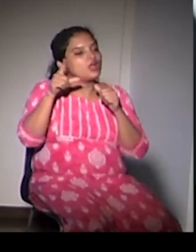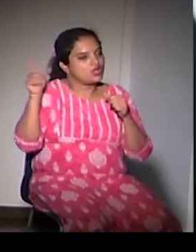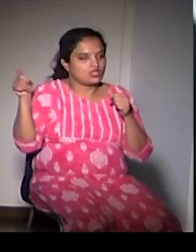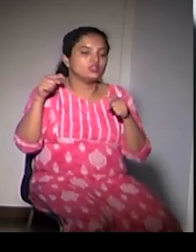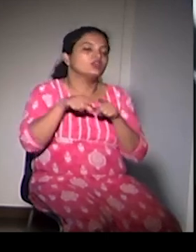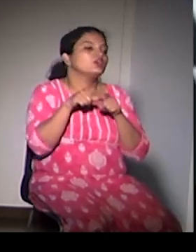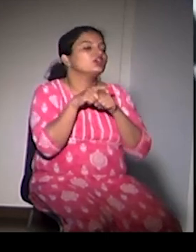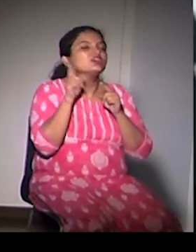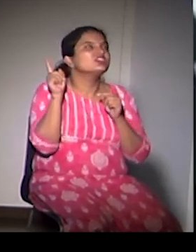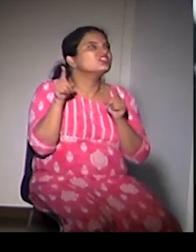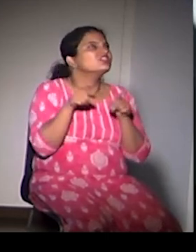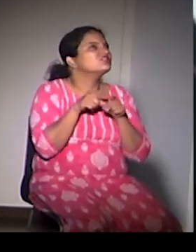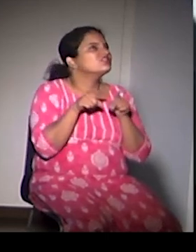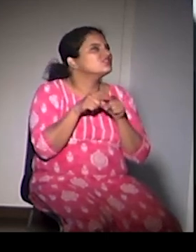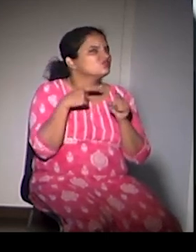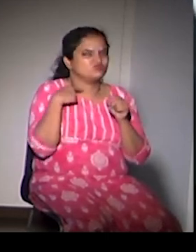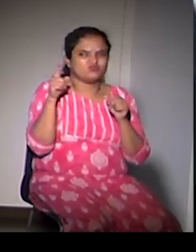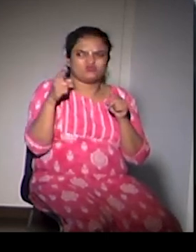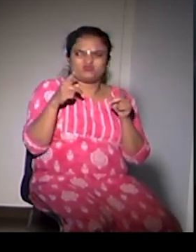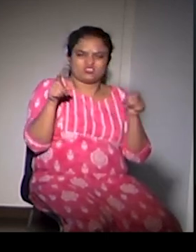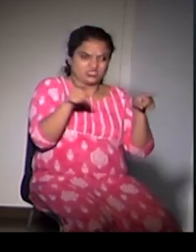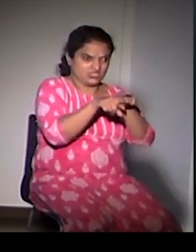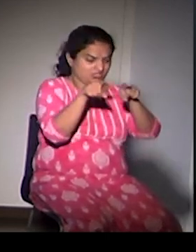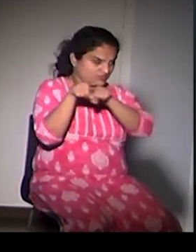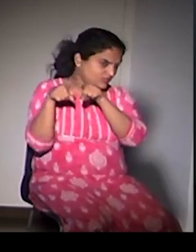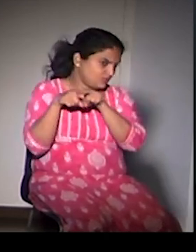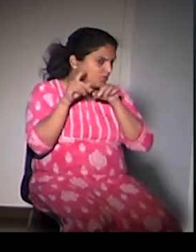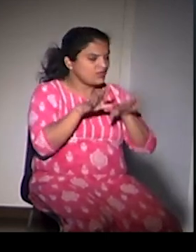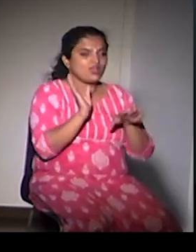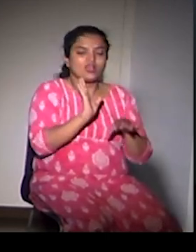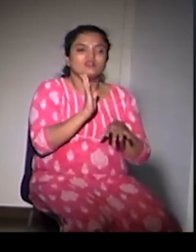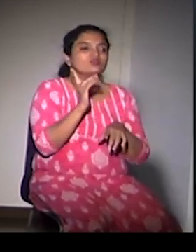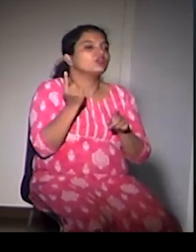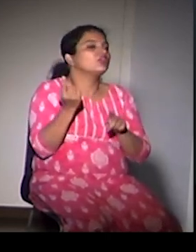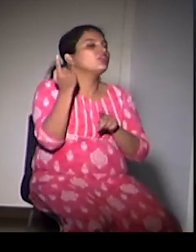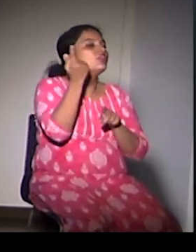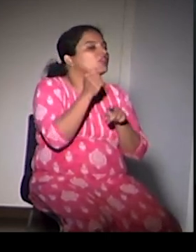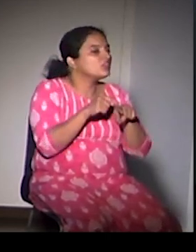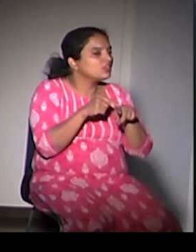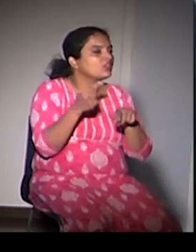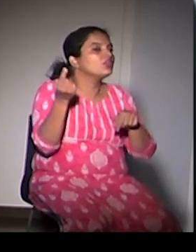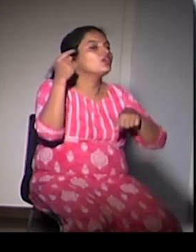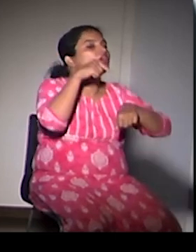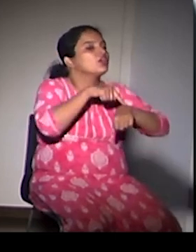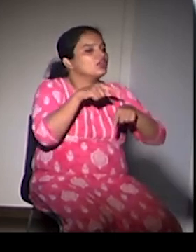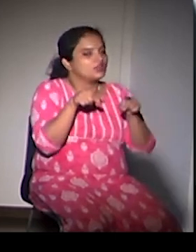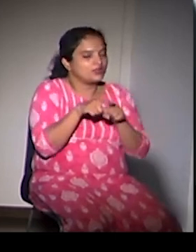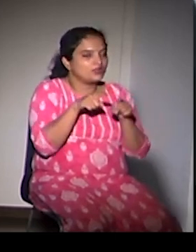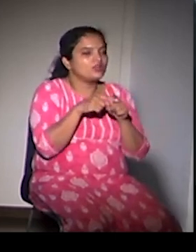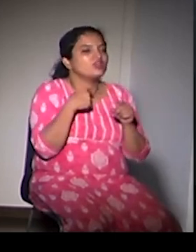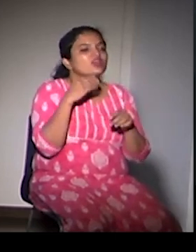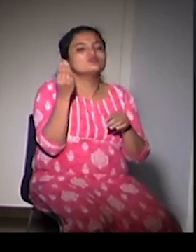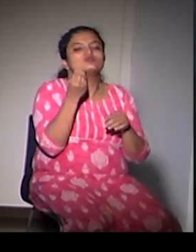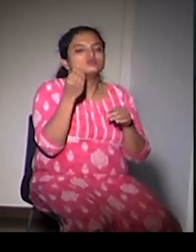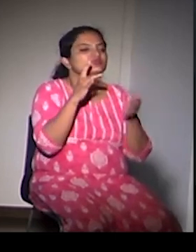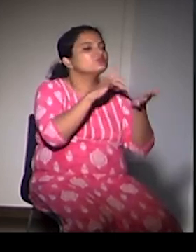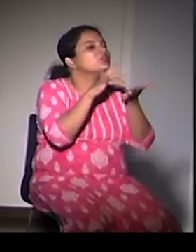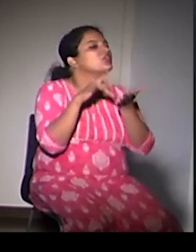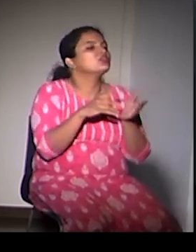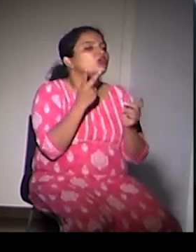This is not a very common technique, but you do see it in Gwalior and one or two other places,